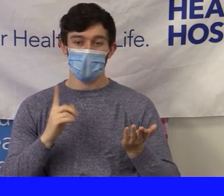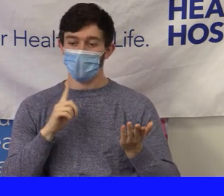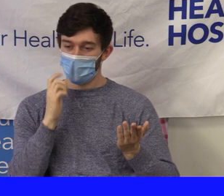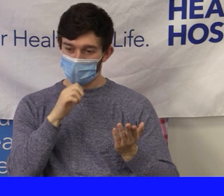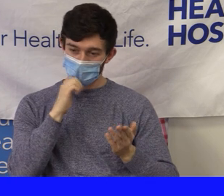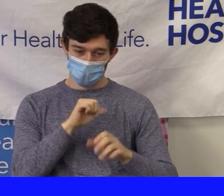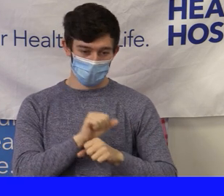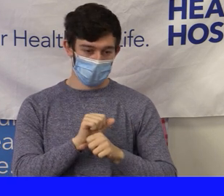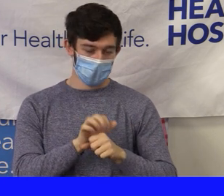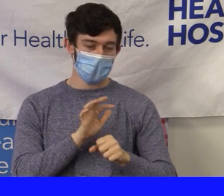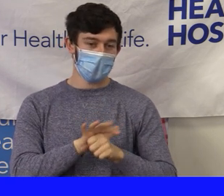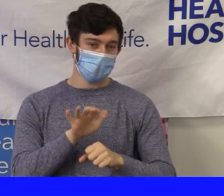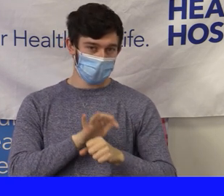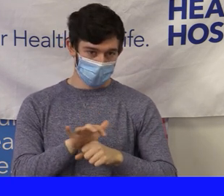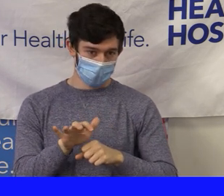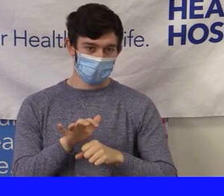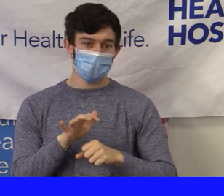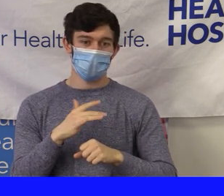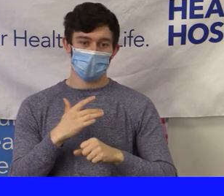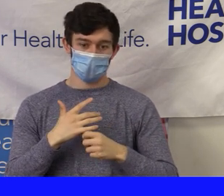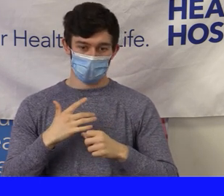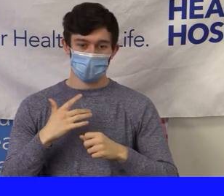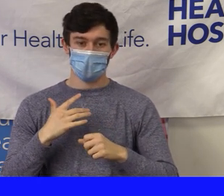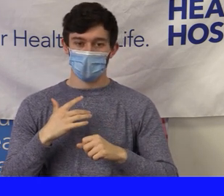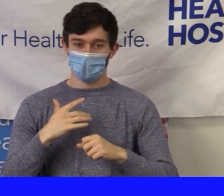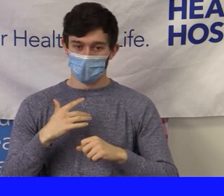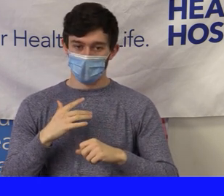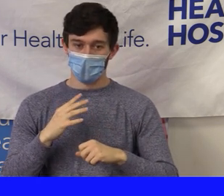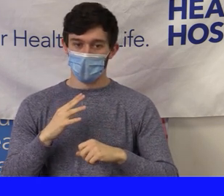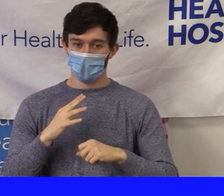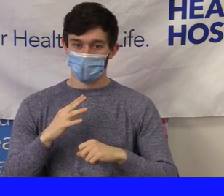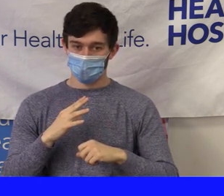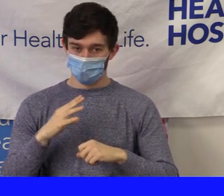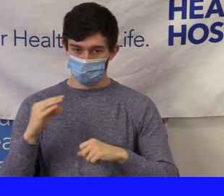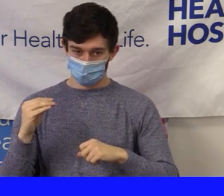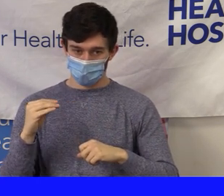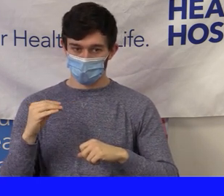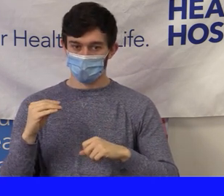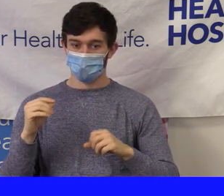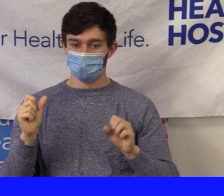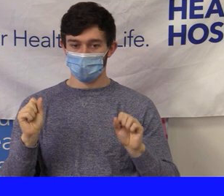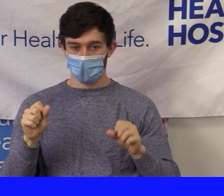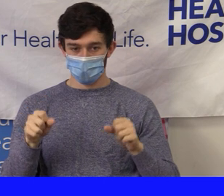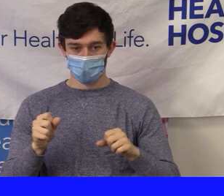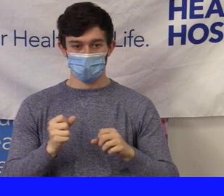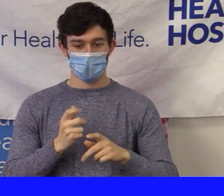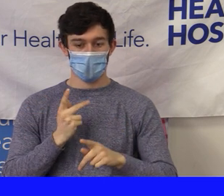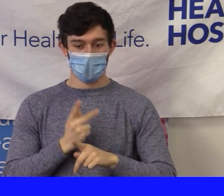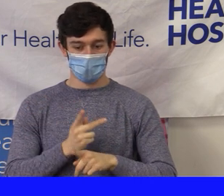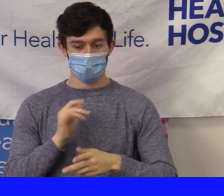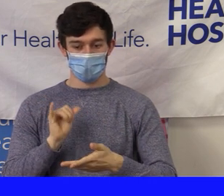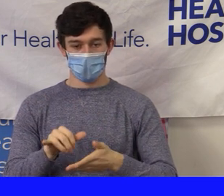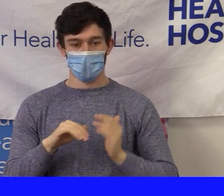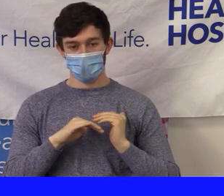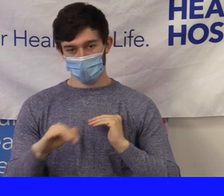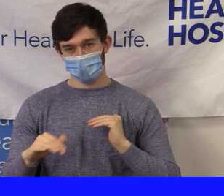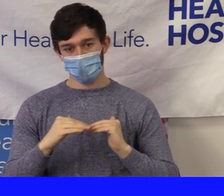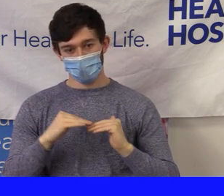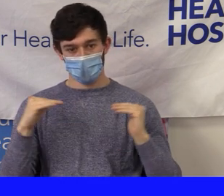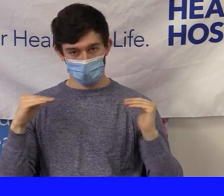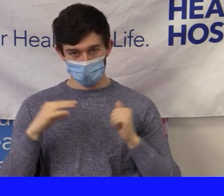day-to-day workers that are available, and being able to keep that as a consistent